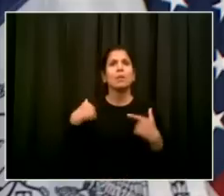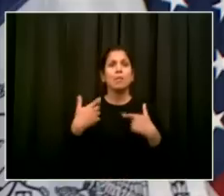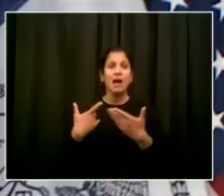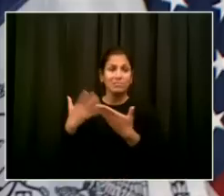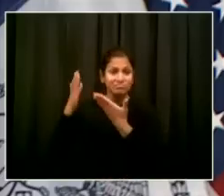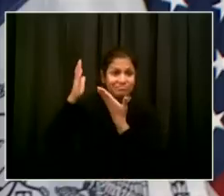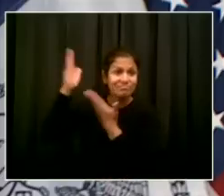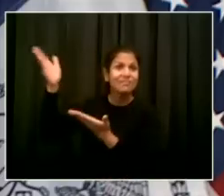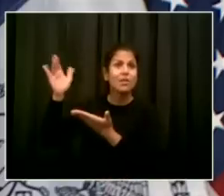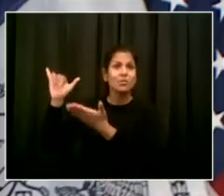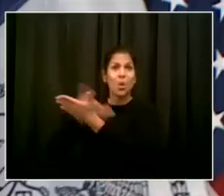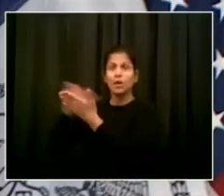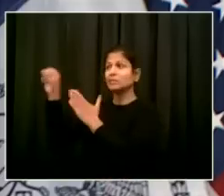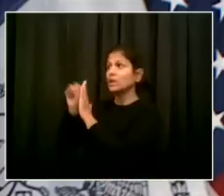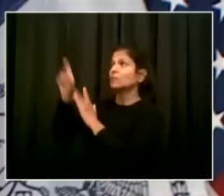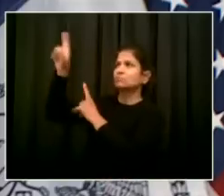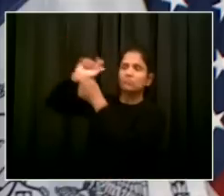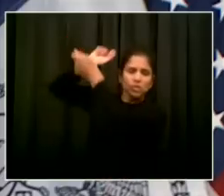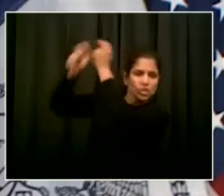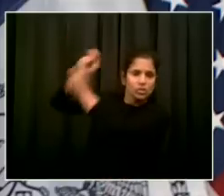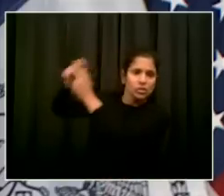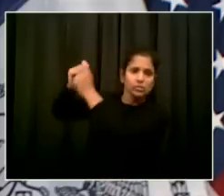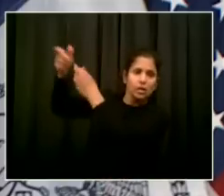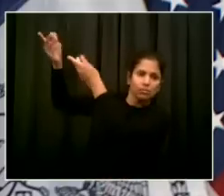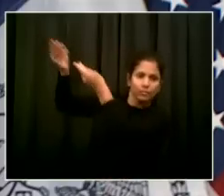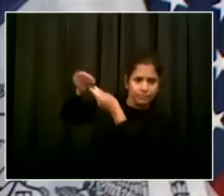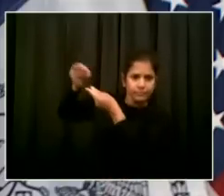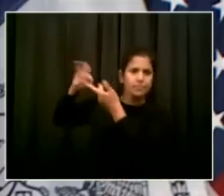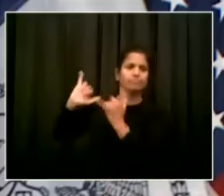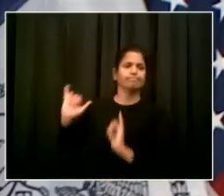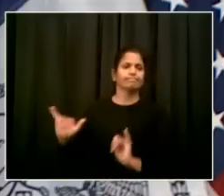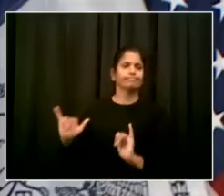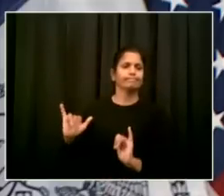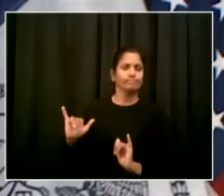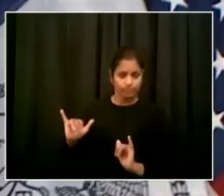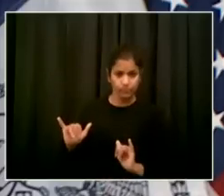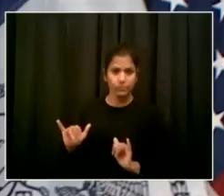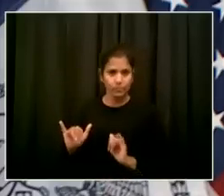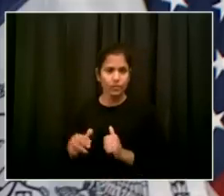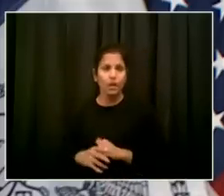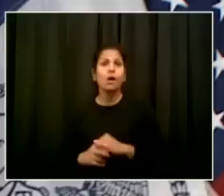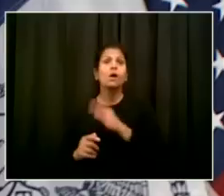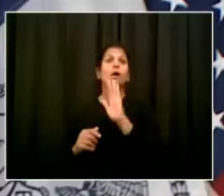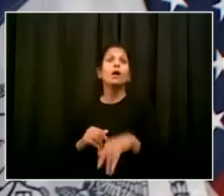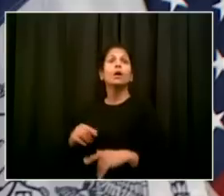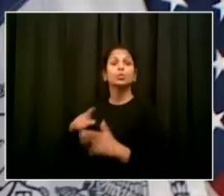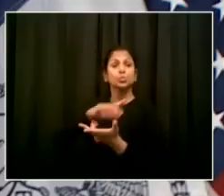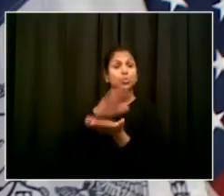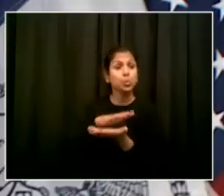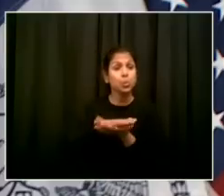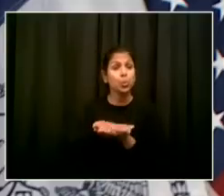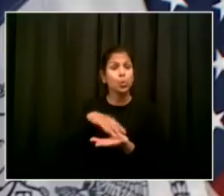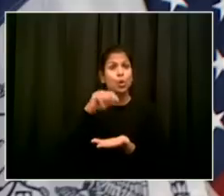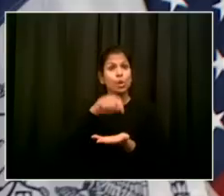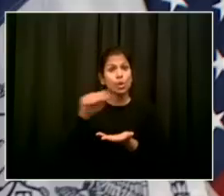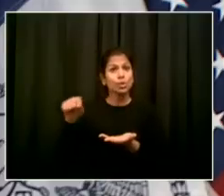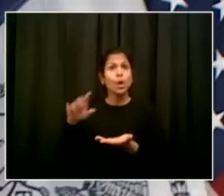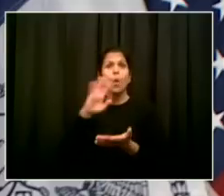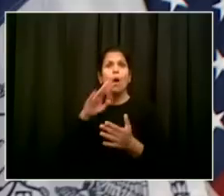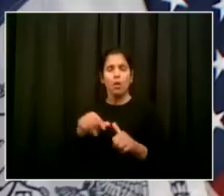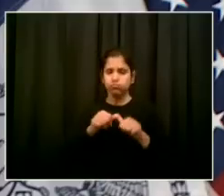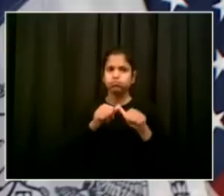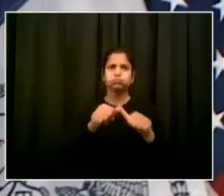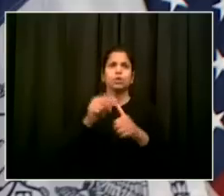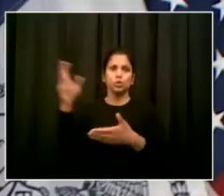will keep closed for the 2 weeks starting now, and then we will, starting the day to close, and then we will assess at that